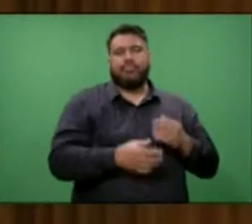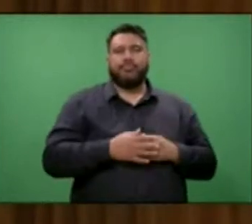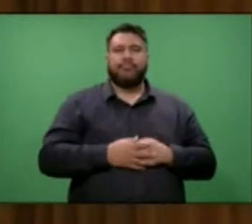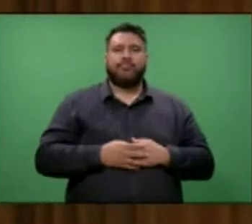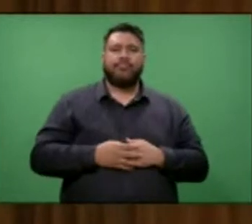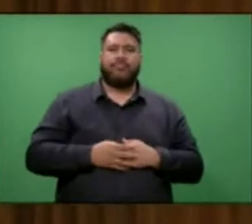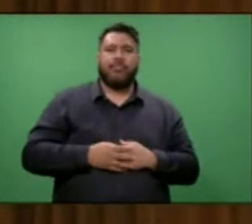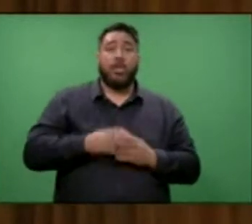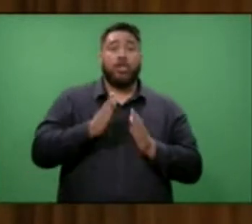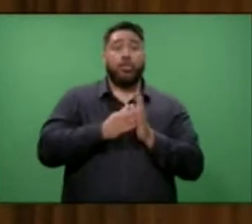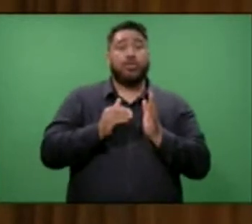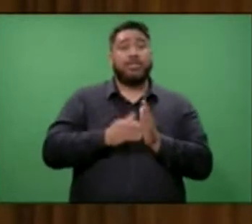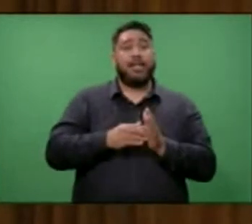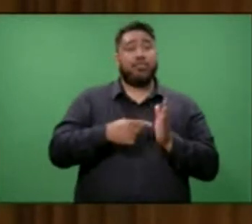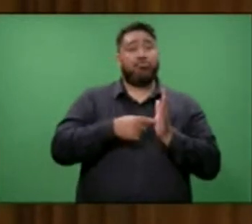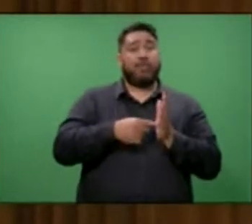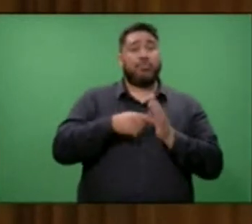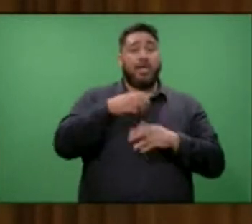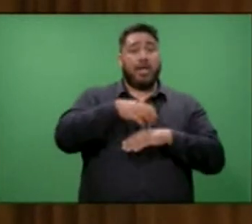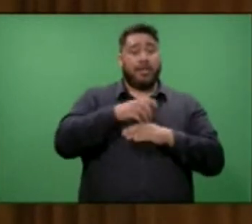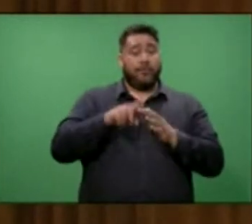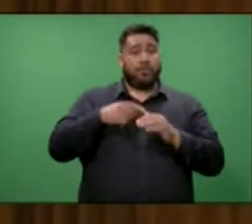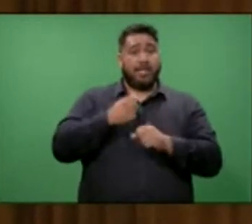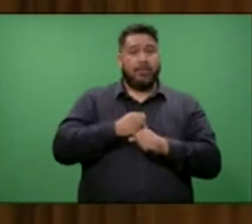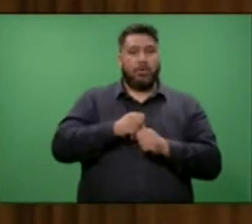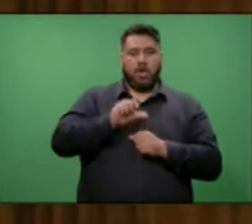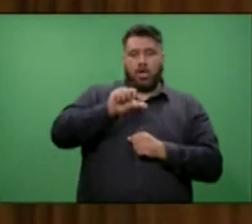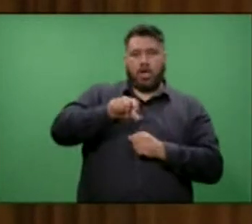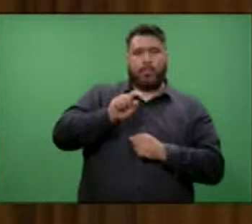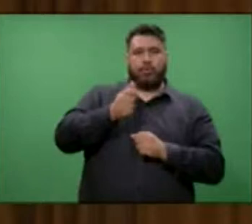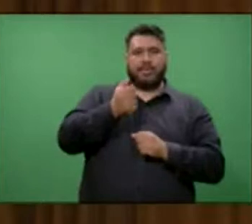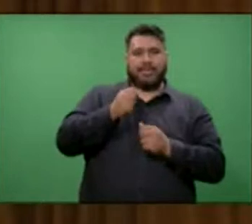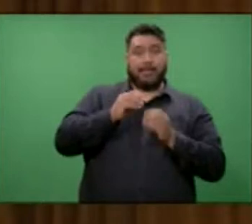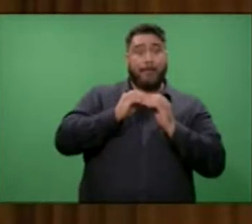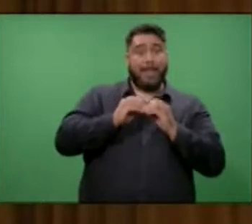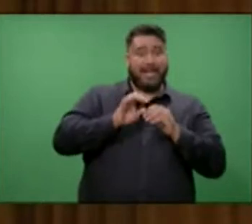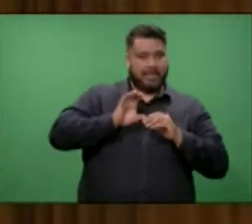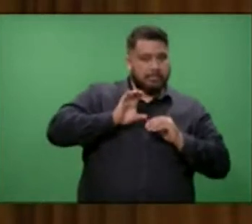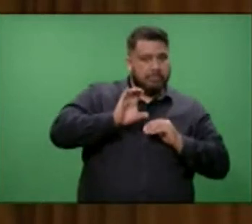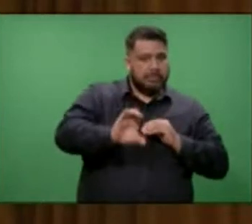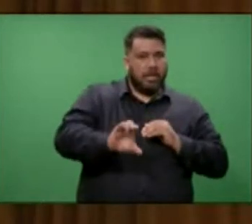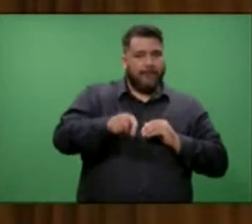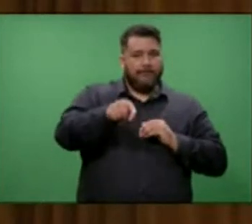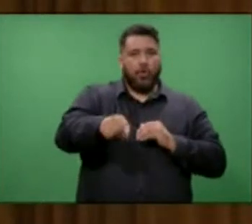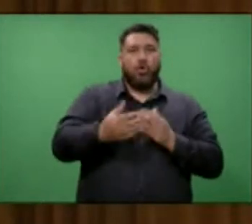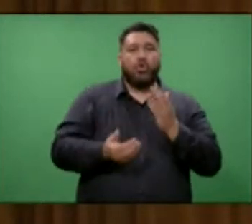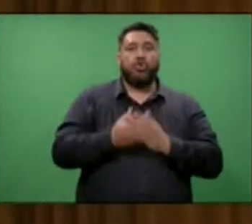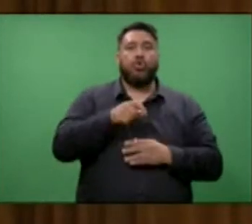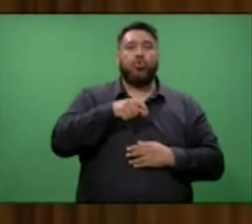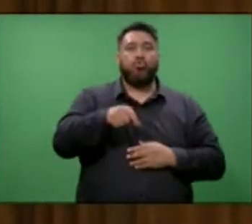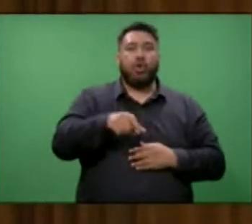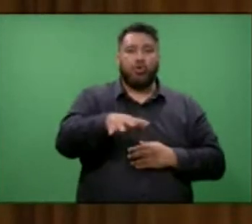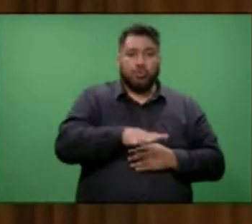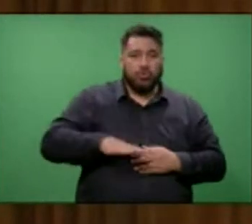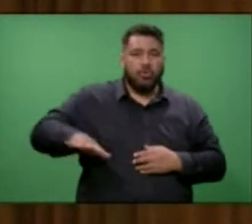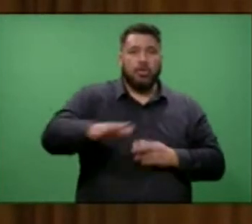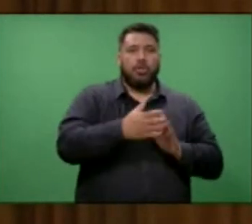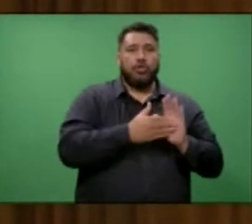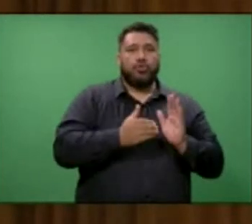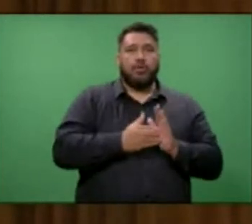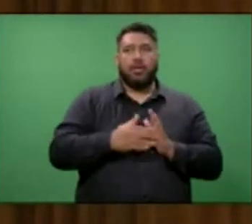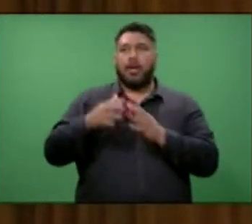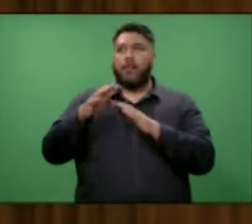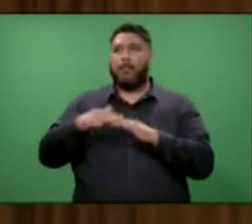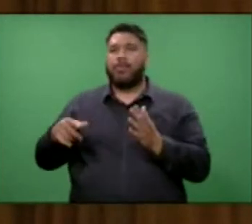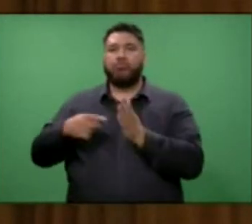Zealand Transport Agency, will receive $9.6 billion to invest in new roads and public transport